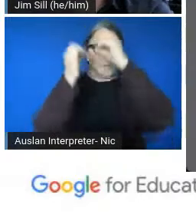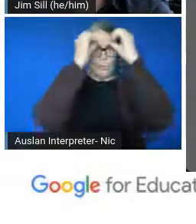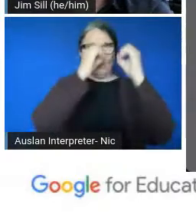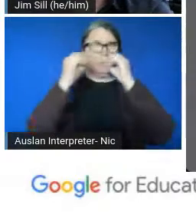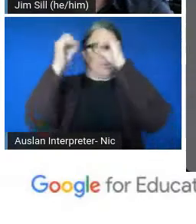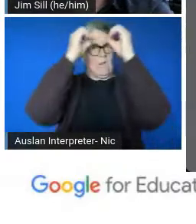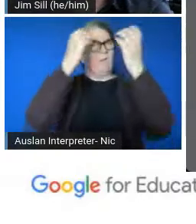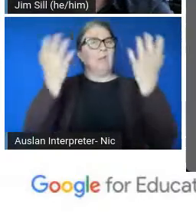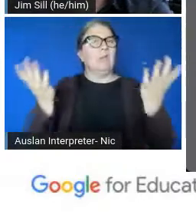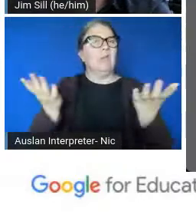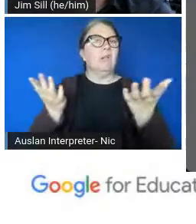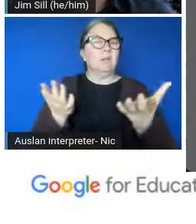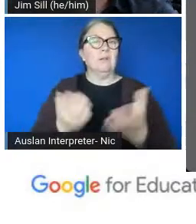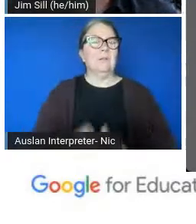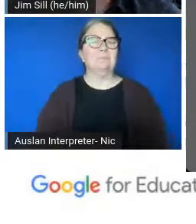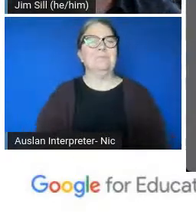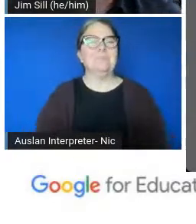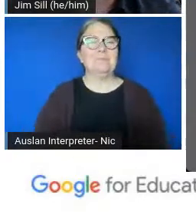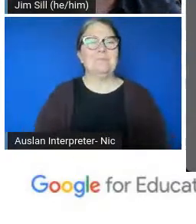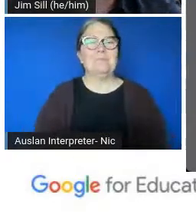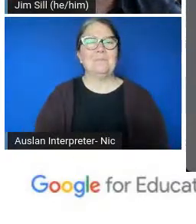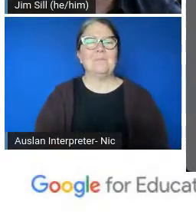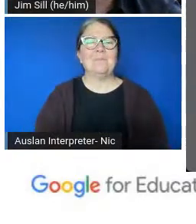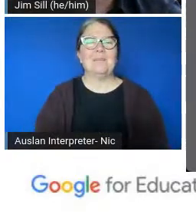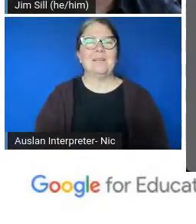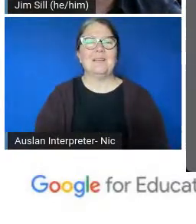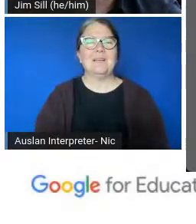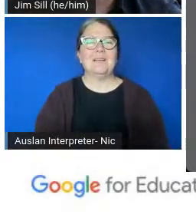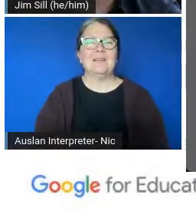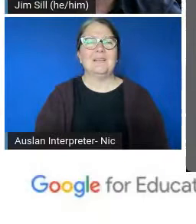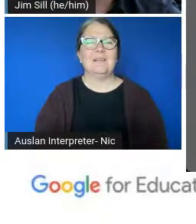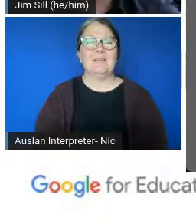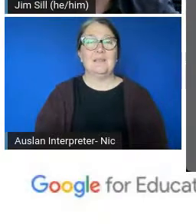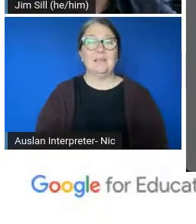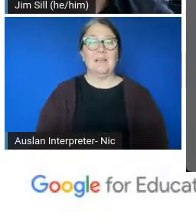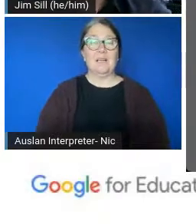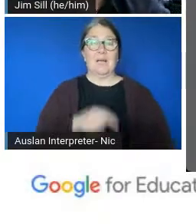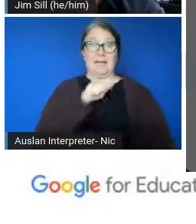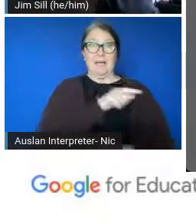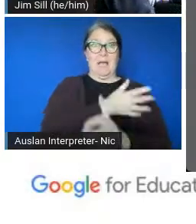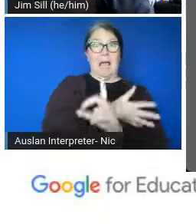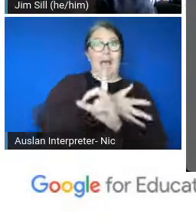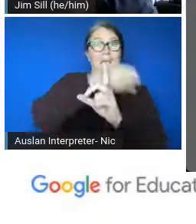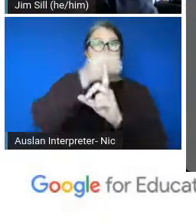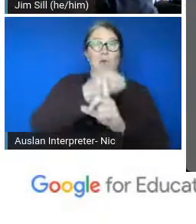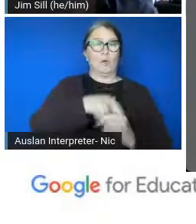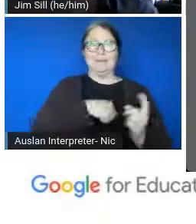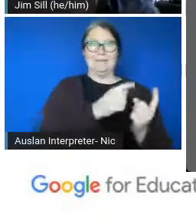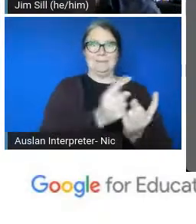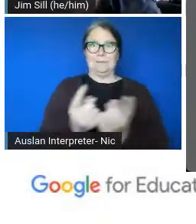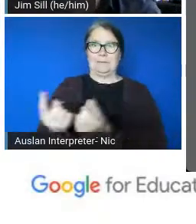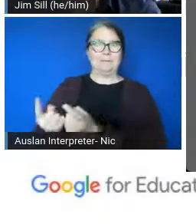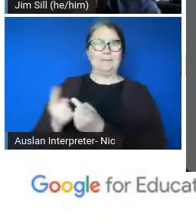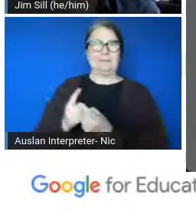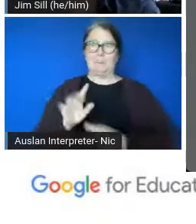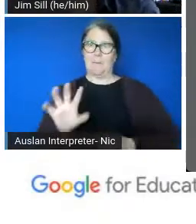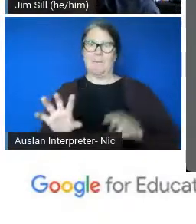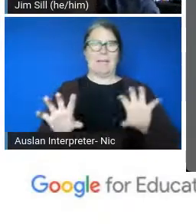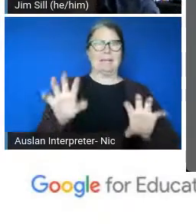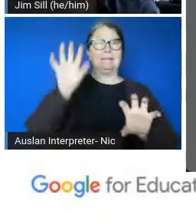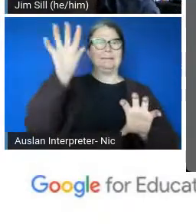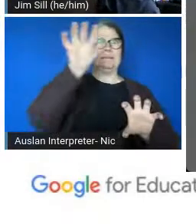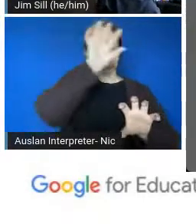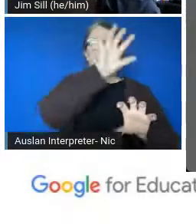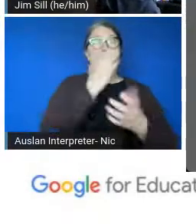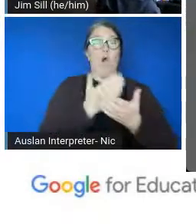Sites. And you can actually upload those in a variety of spots on the page, and it helps break up the page really nicely, which I'll